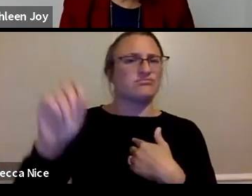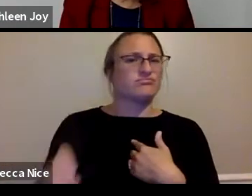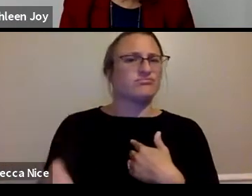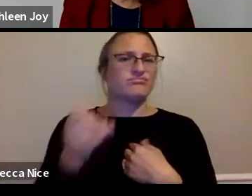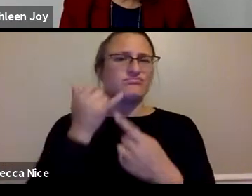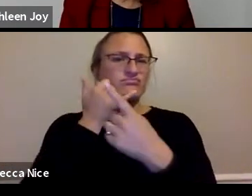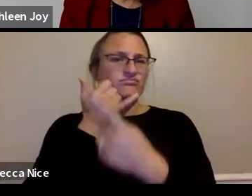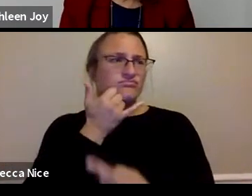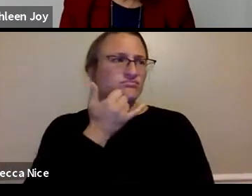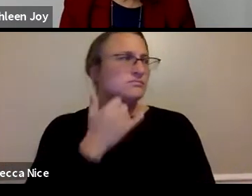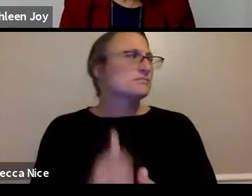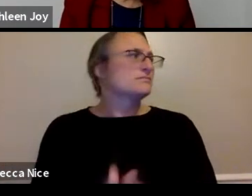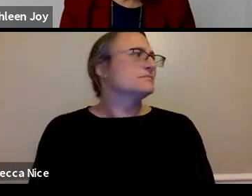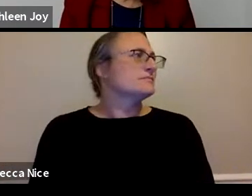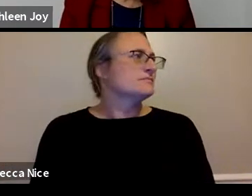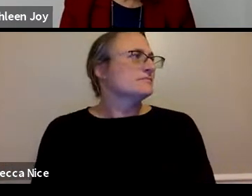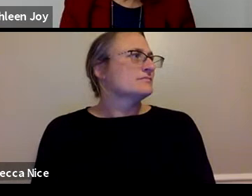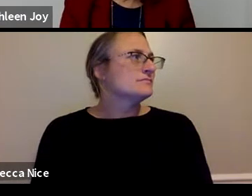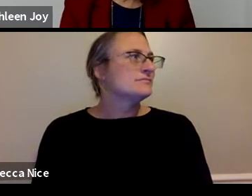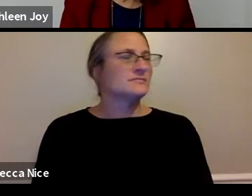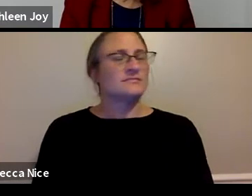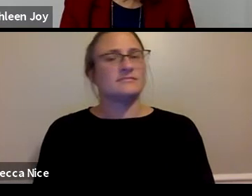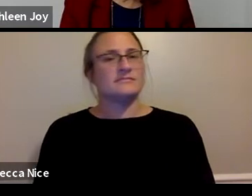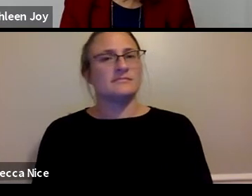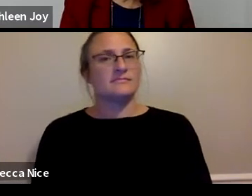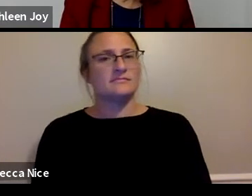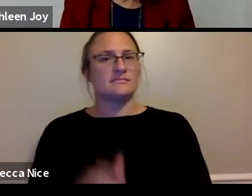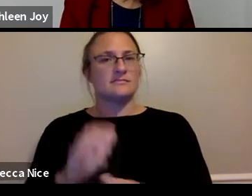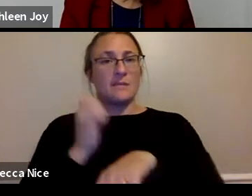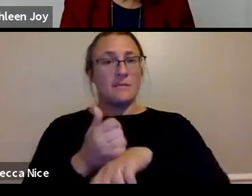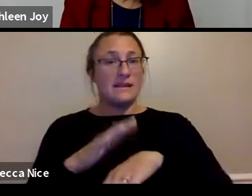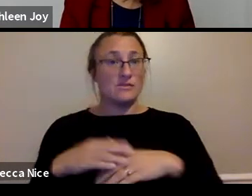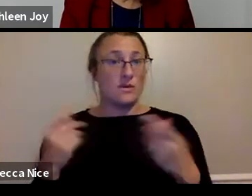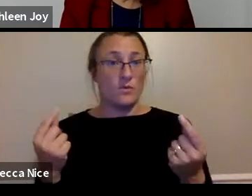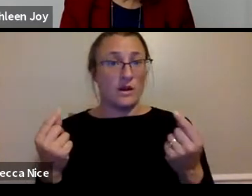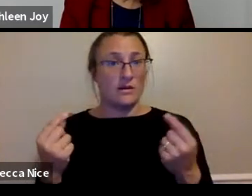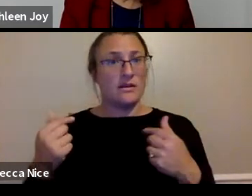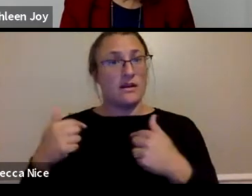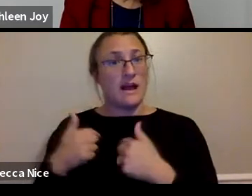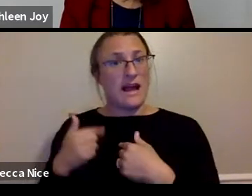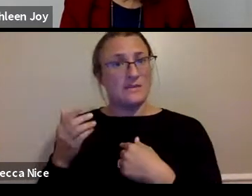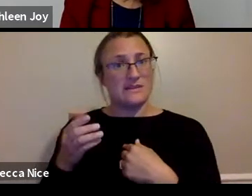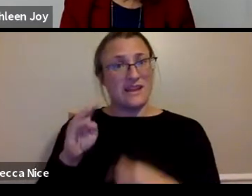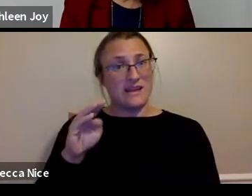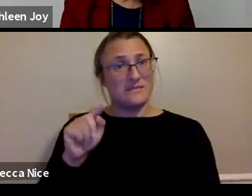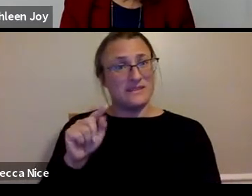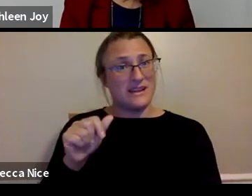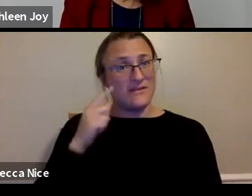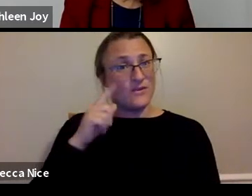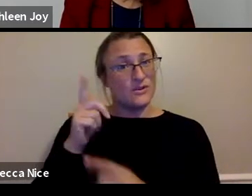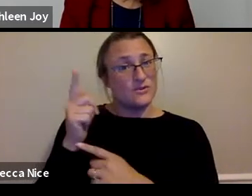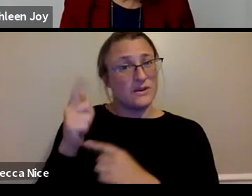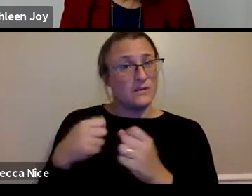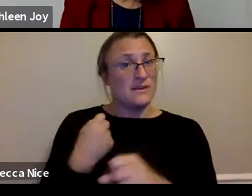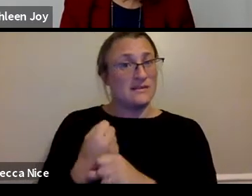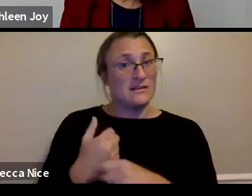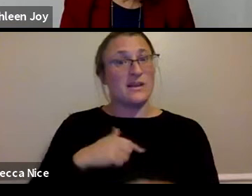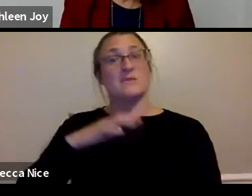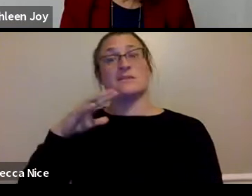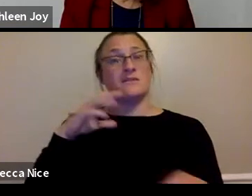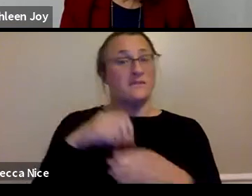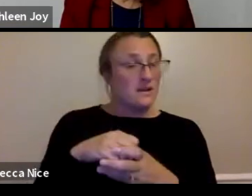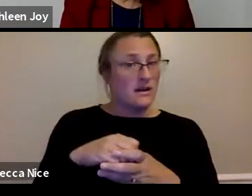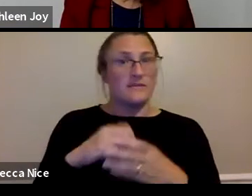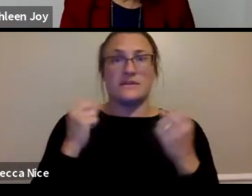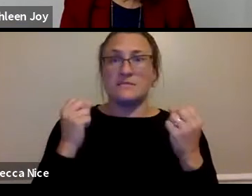past. And I base this on the fact that I was at the MTA for 21 years and was intimately involved in many of the